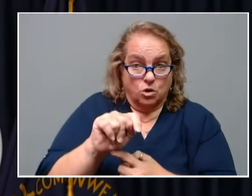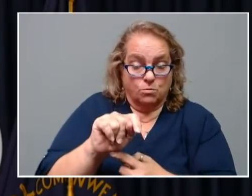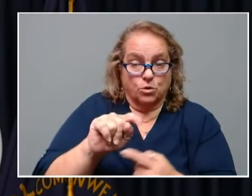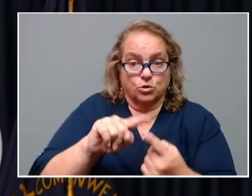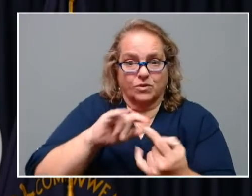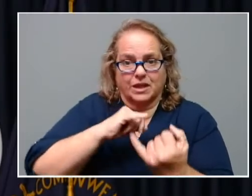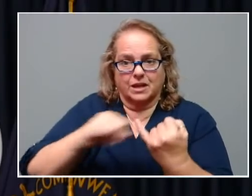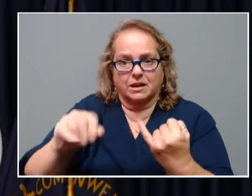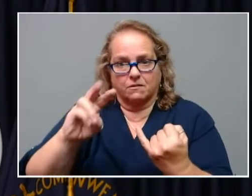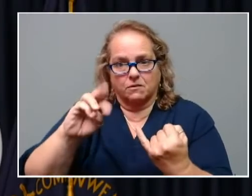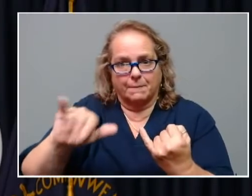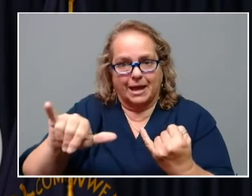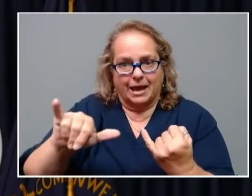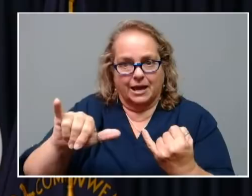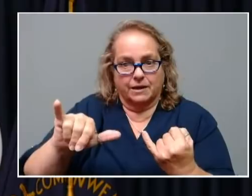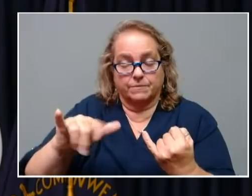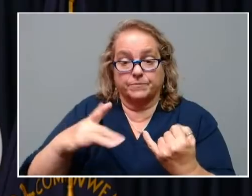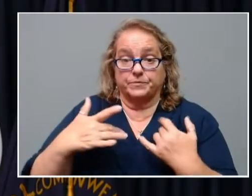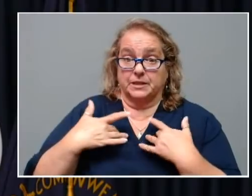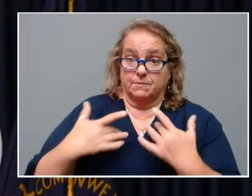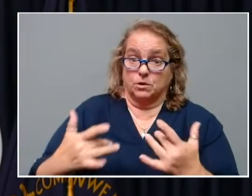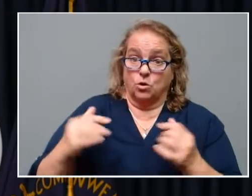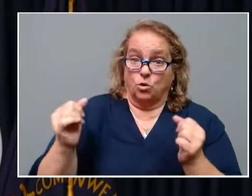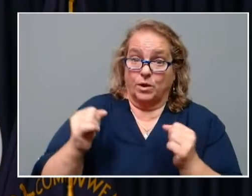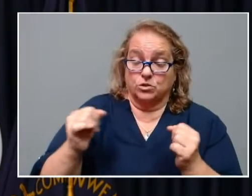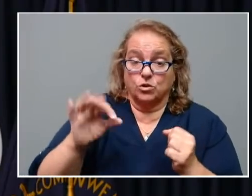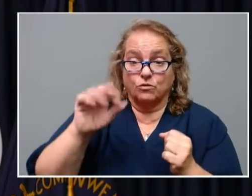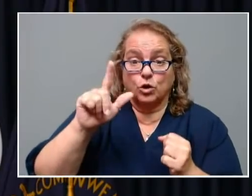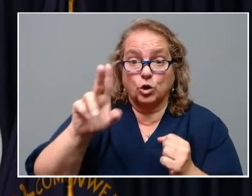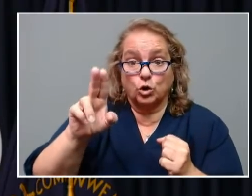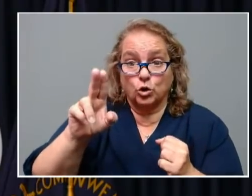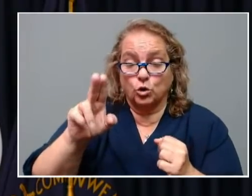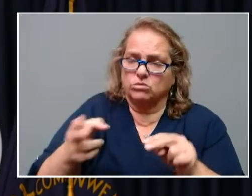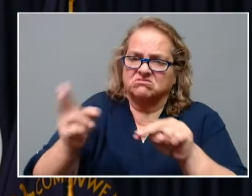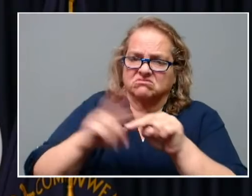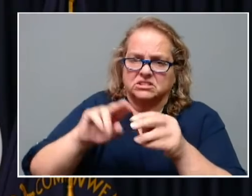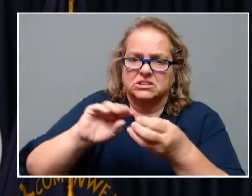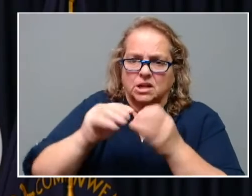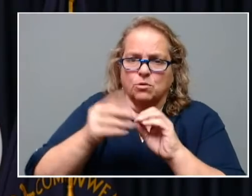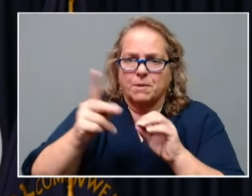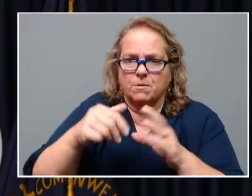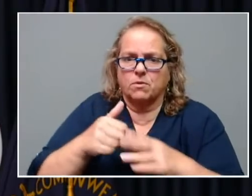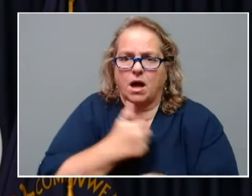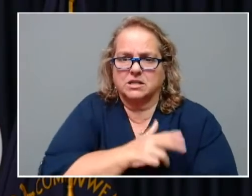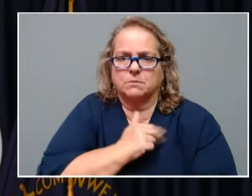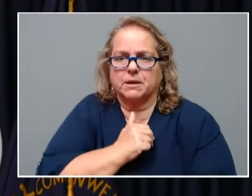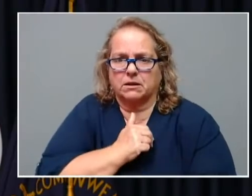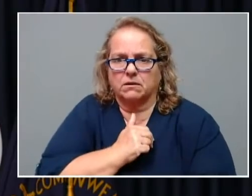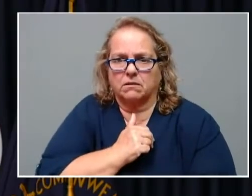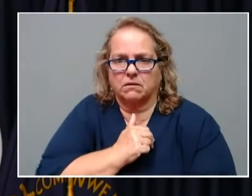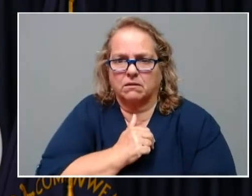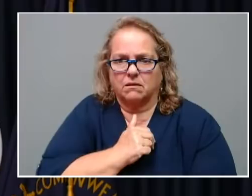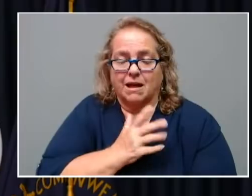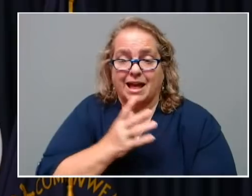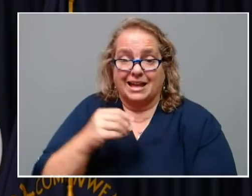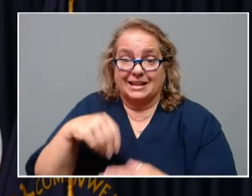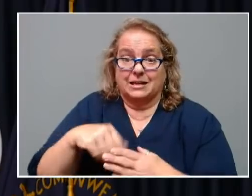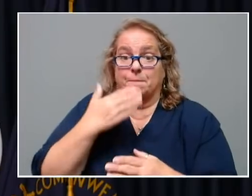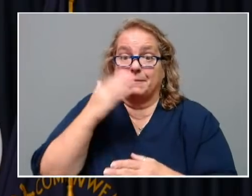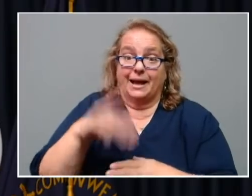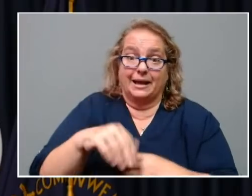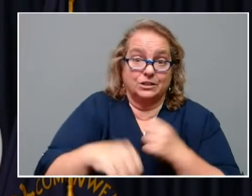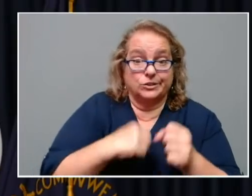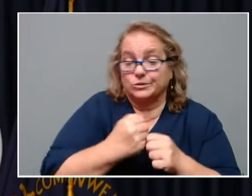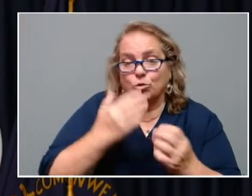winter, flu always drives up the number of people in the hospital. In bad years, and there's really no reliable way to predict which year is going to be